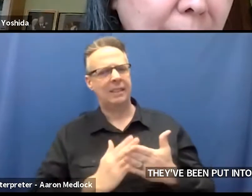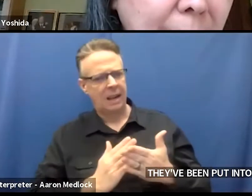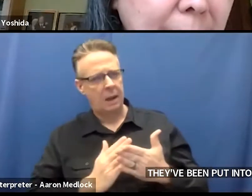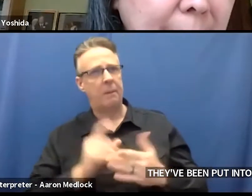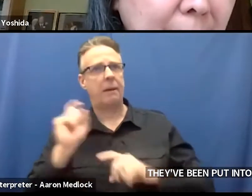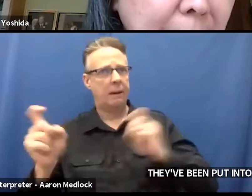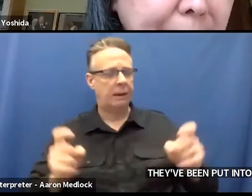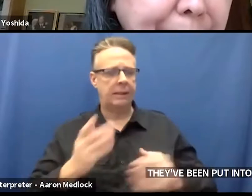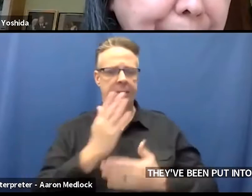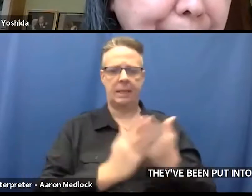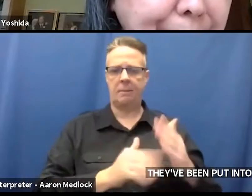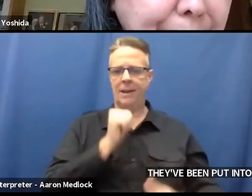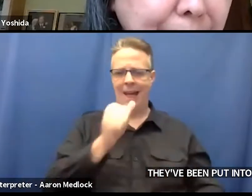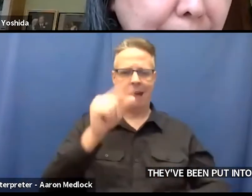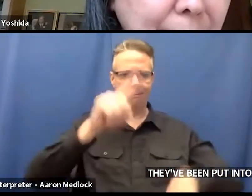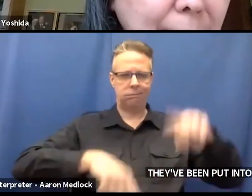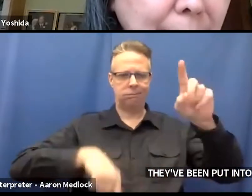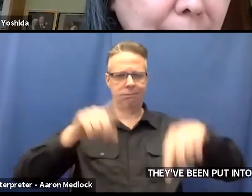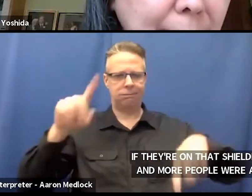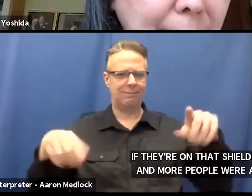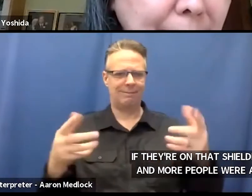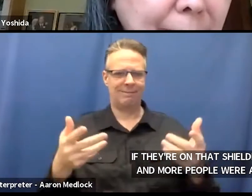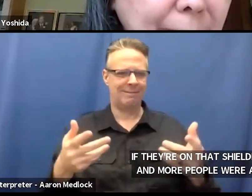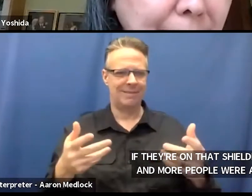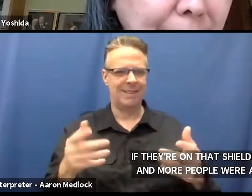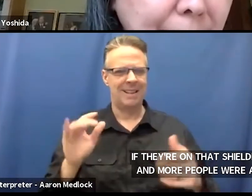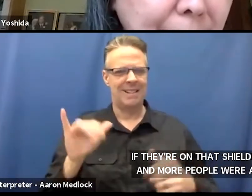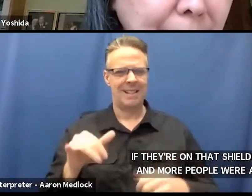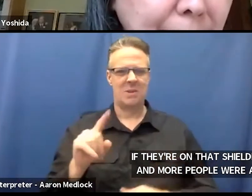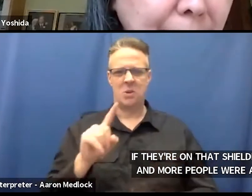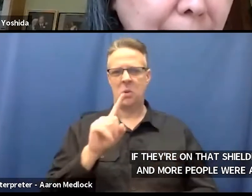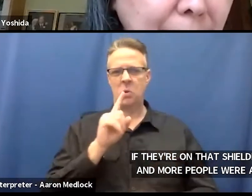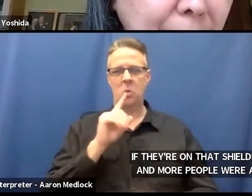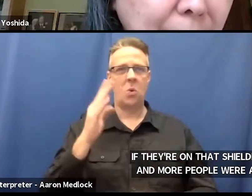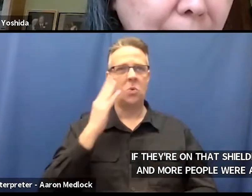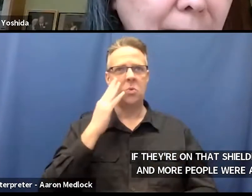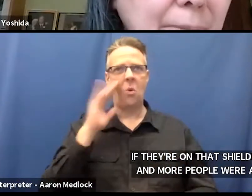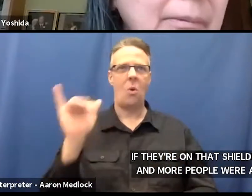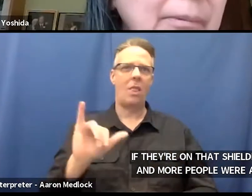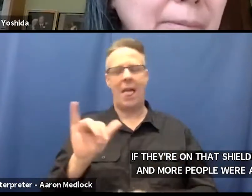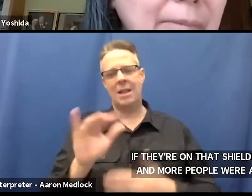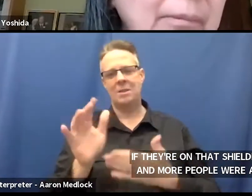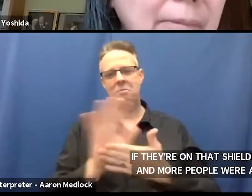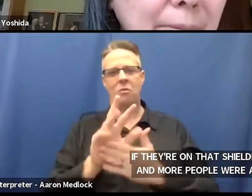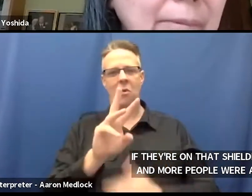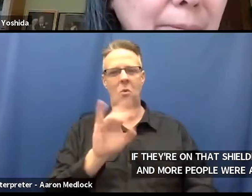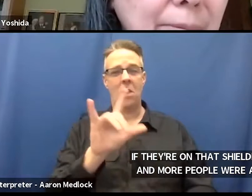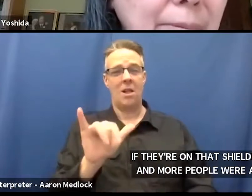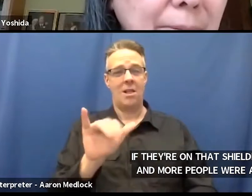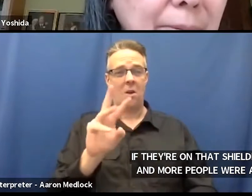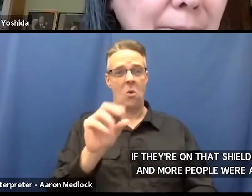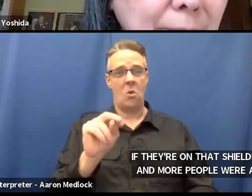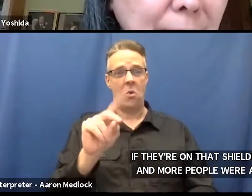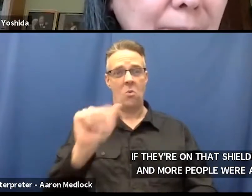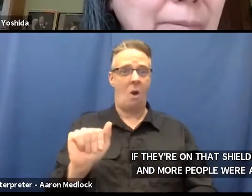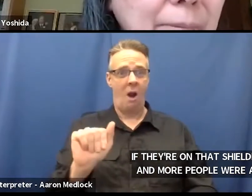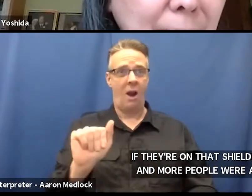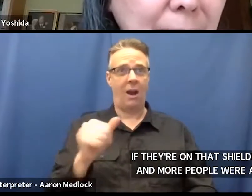weren't, that's like that's like Willy Wonka's golden ticket, that if you're on that shielding